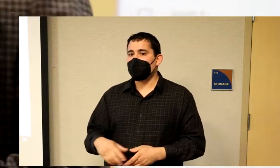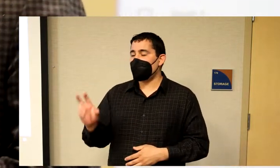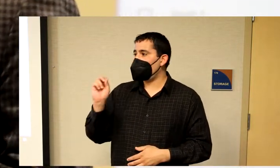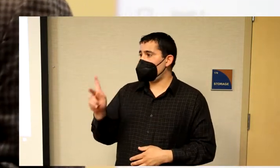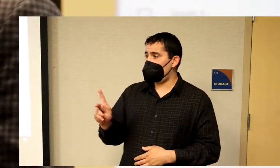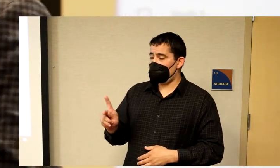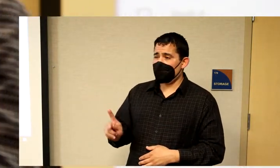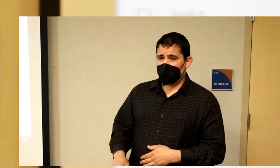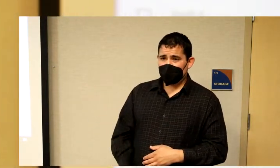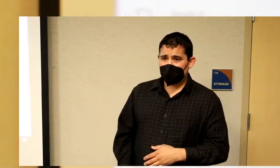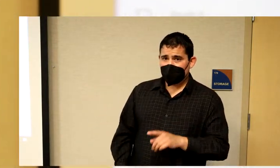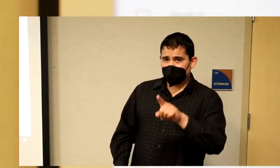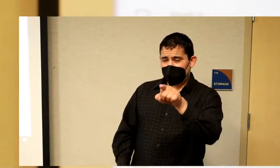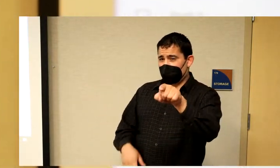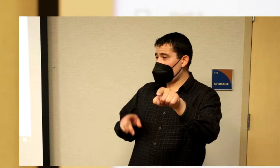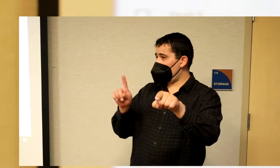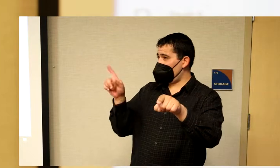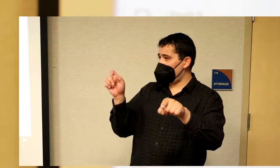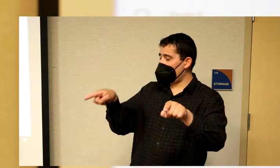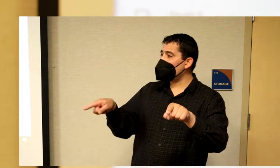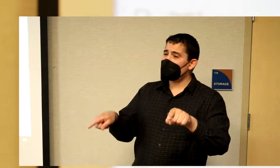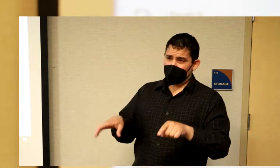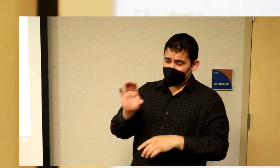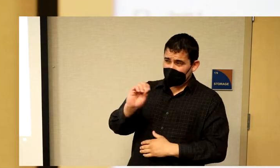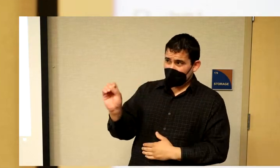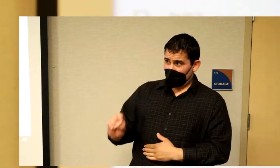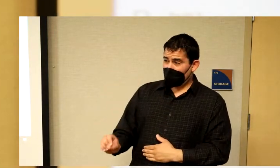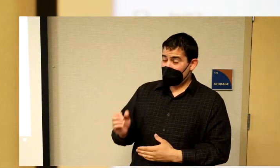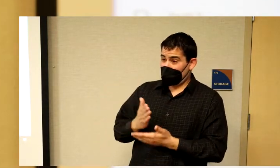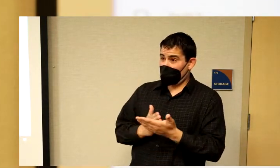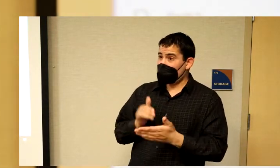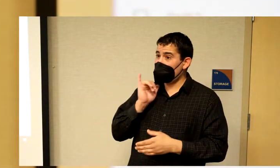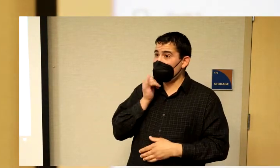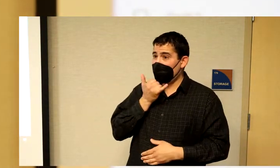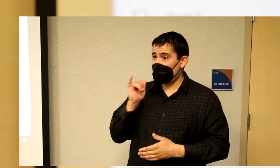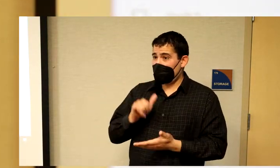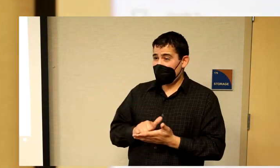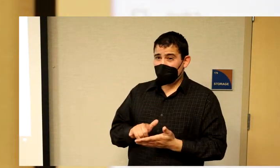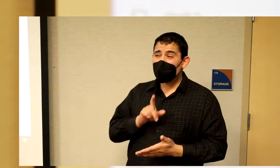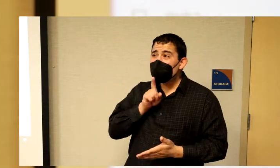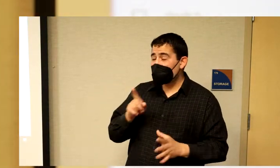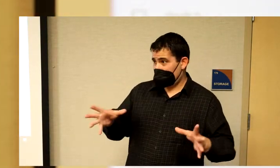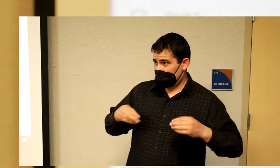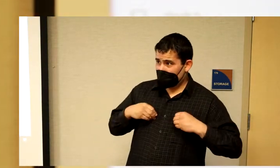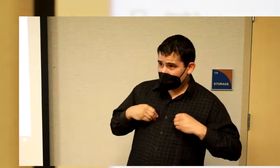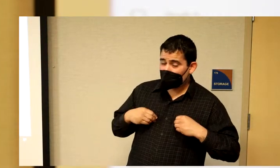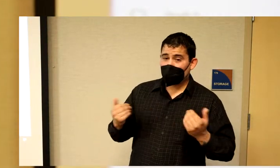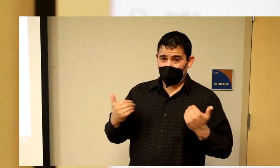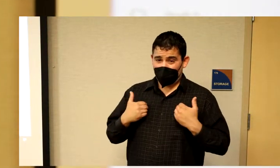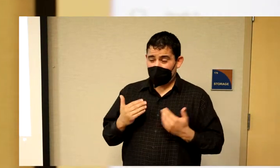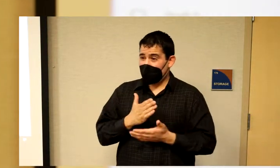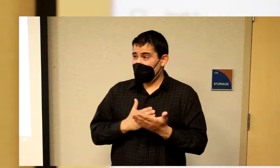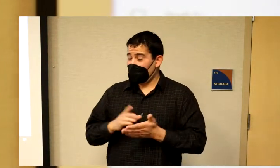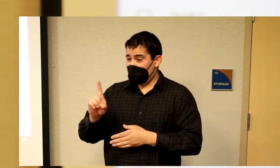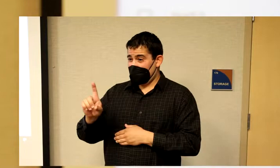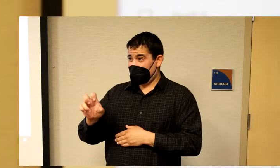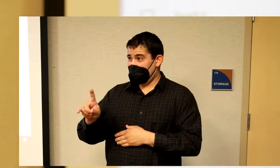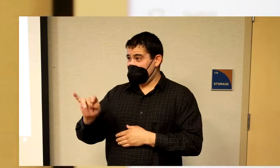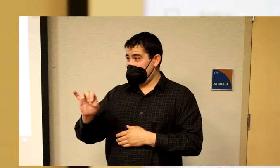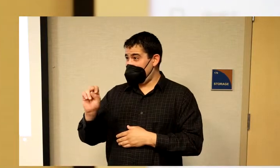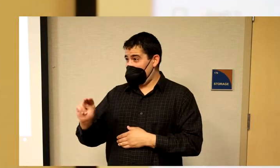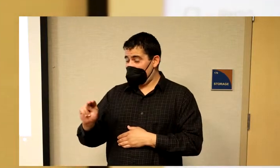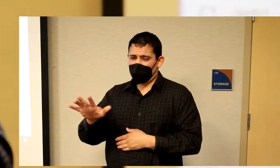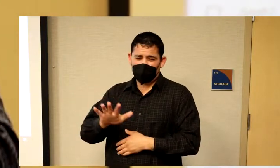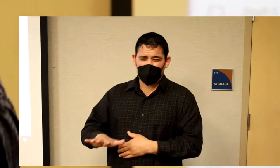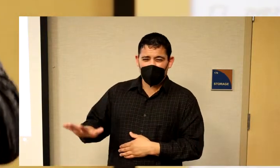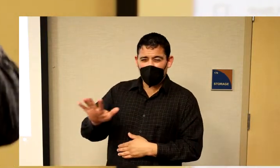of error one way or another that's considered acceptable? I mean, if you have a deviation of 2%